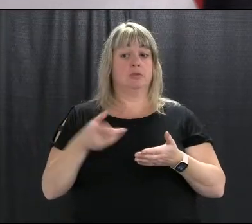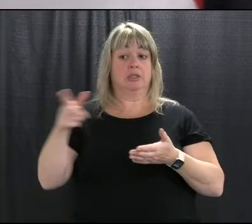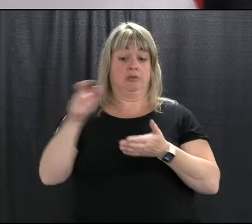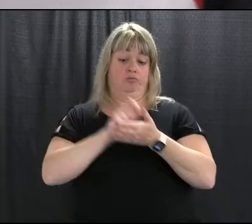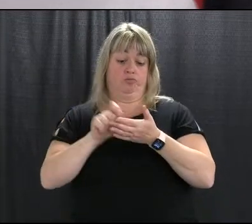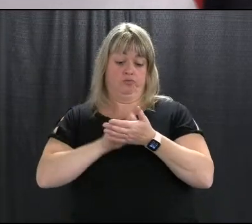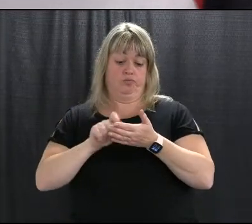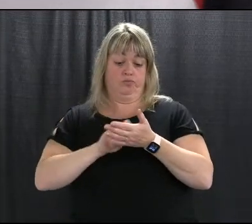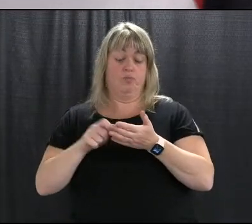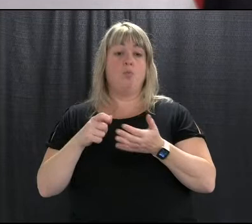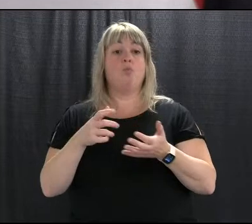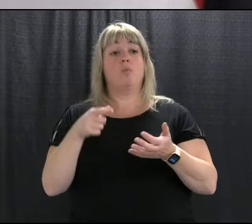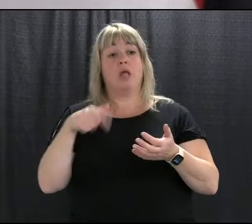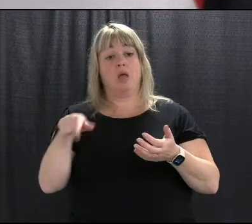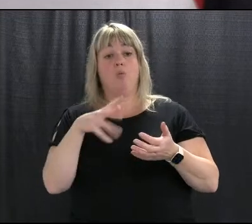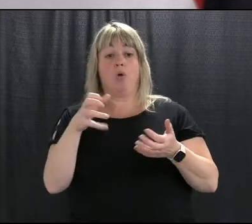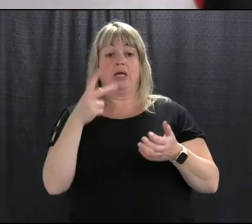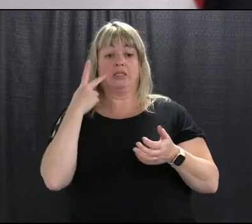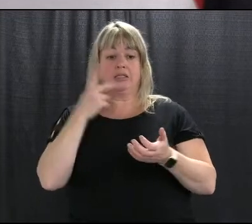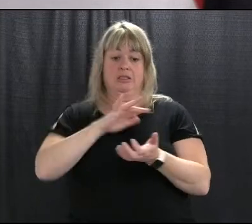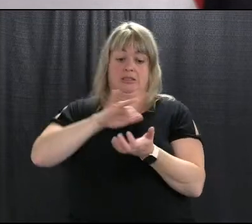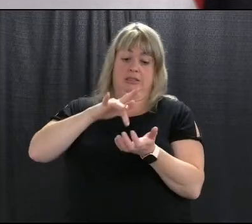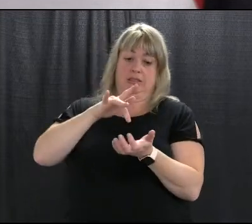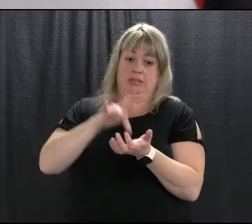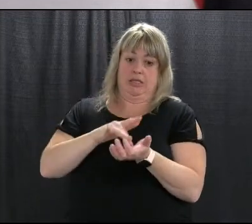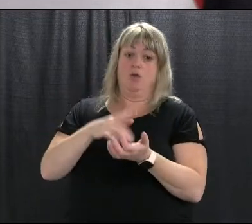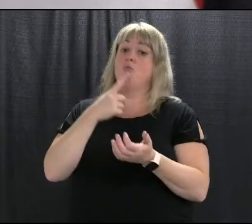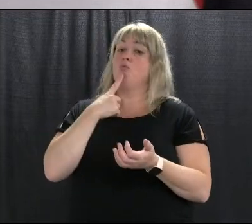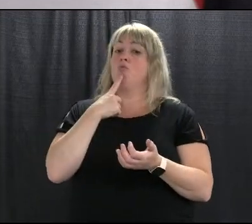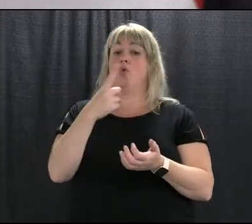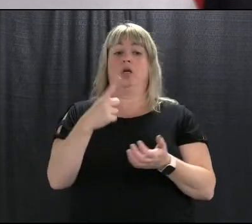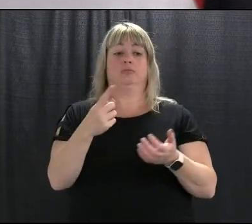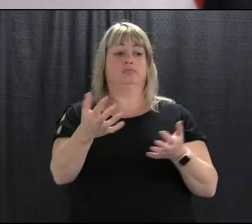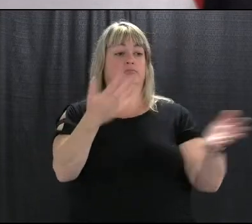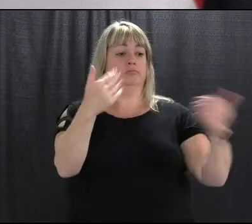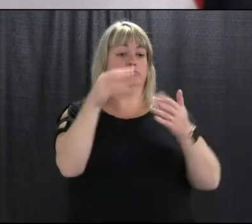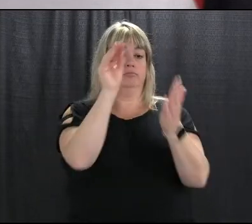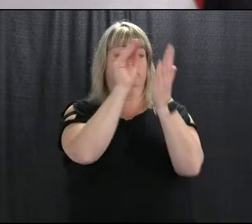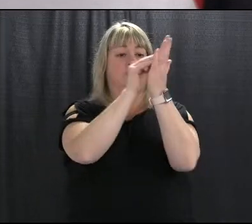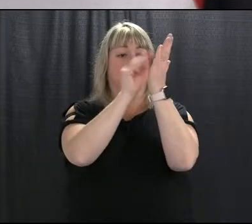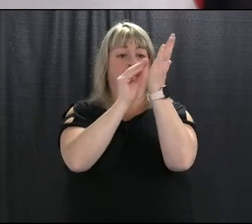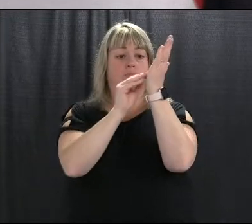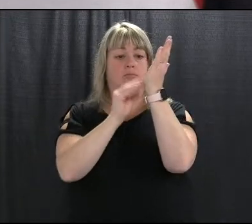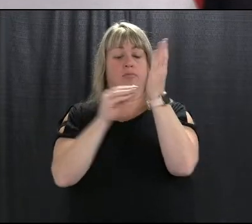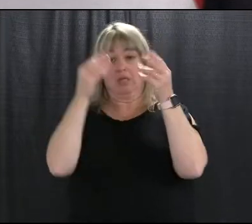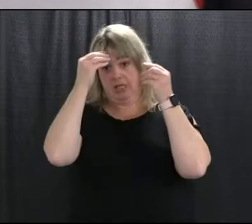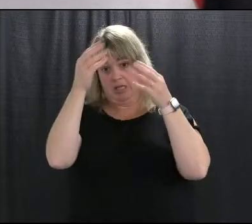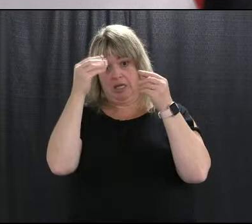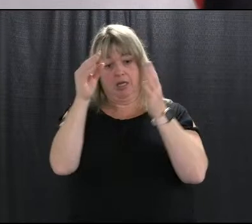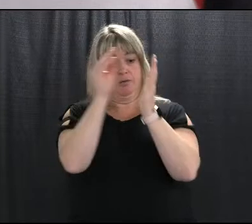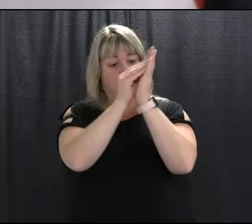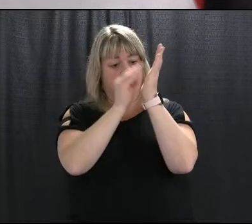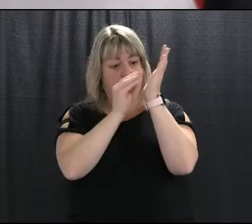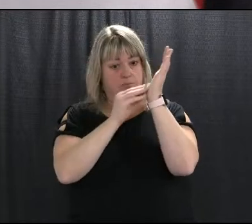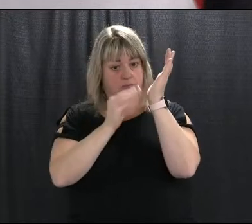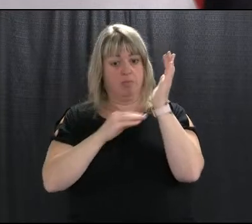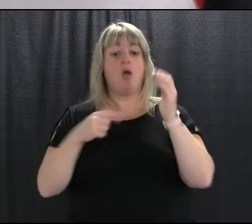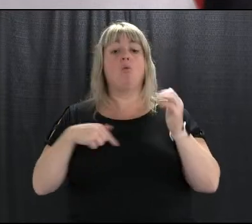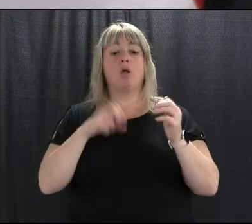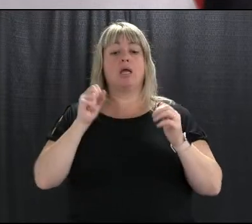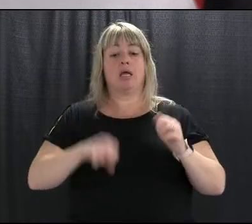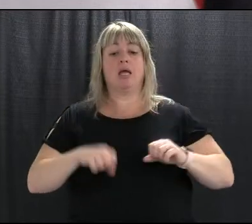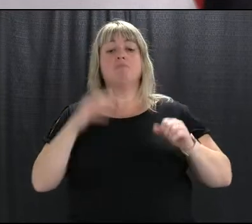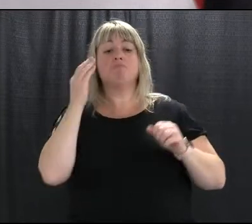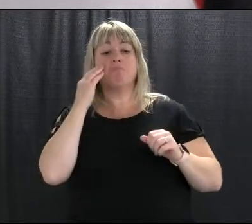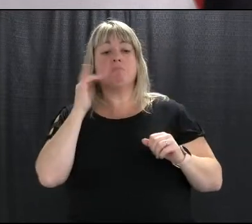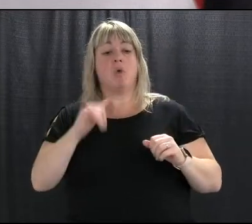it wanted to have a central intake or a single entry intake, and the data arriving from that tells us about the